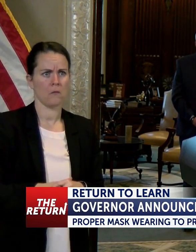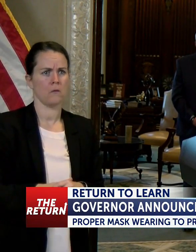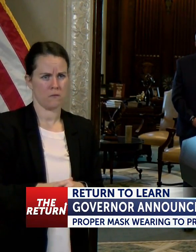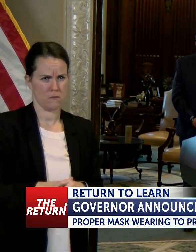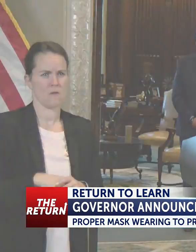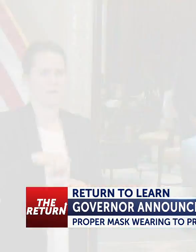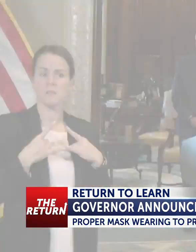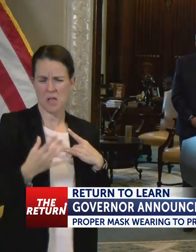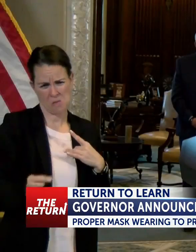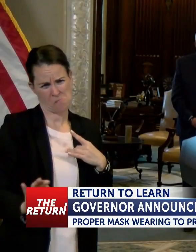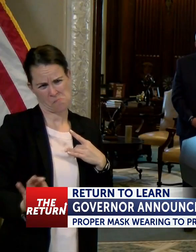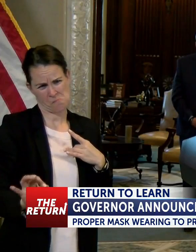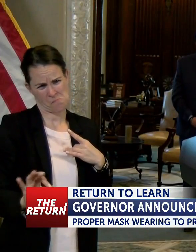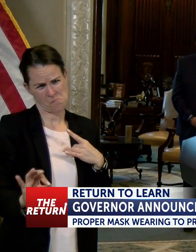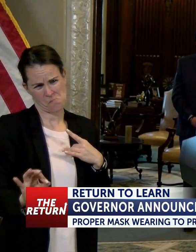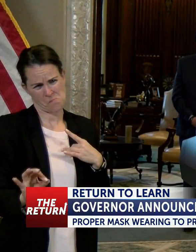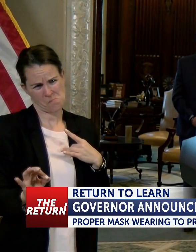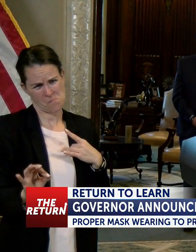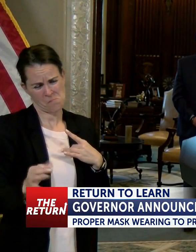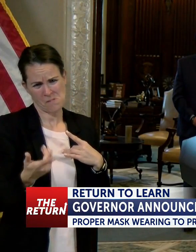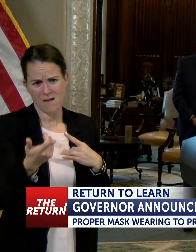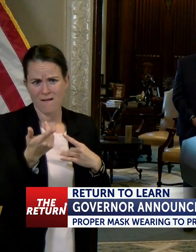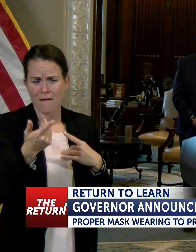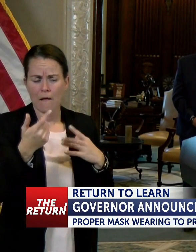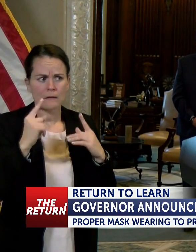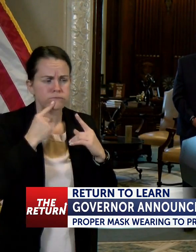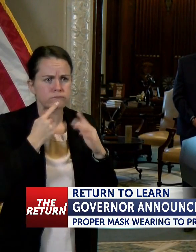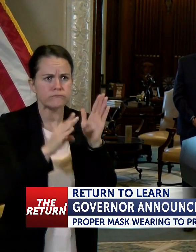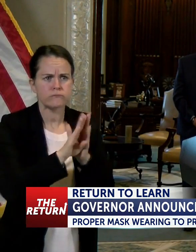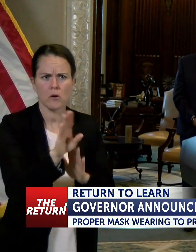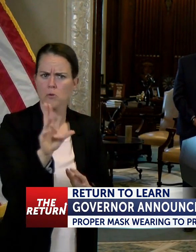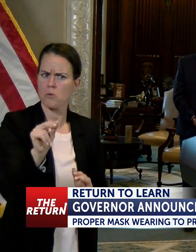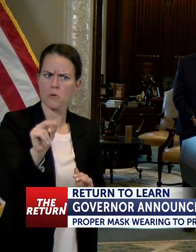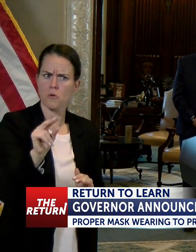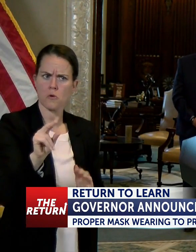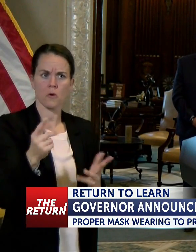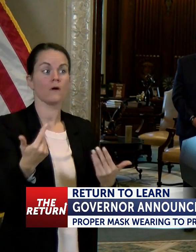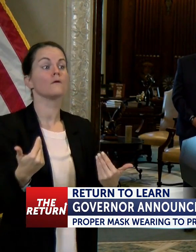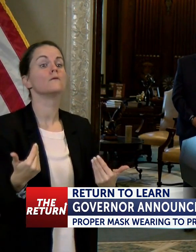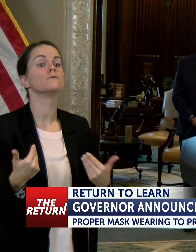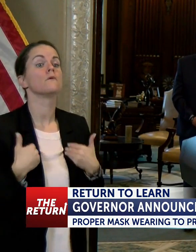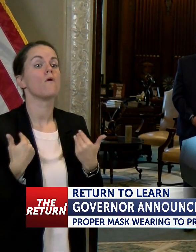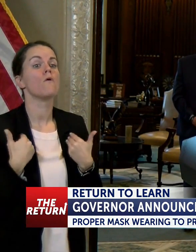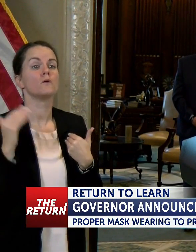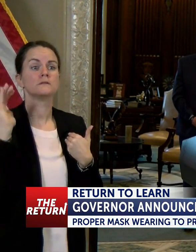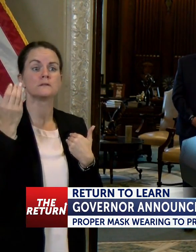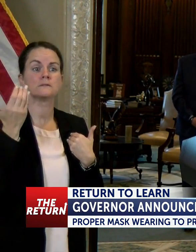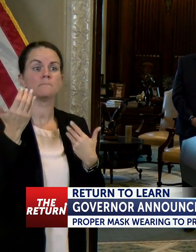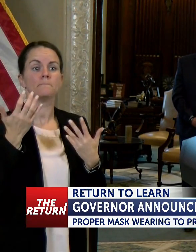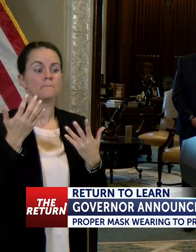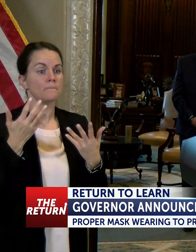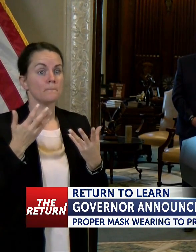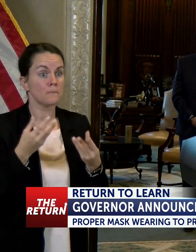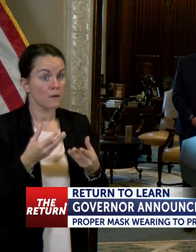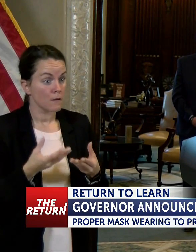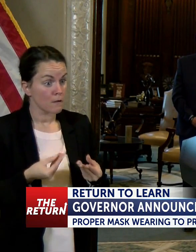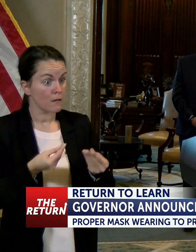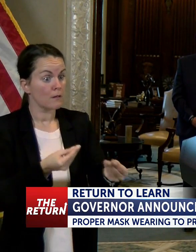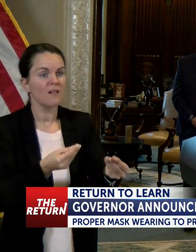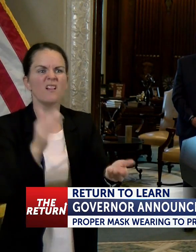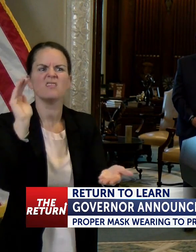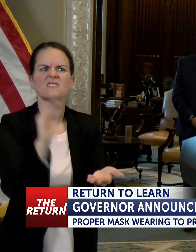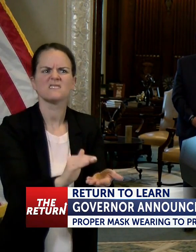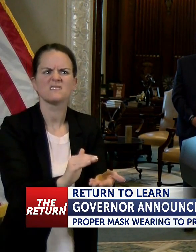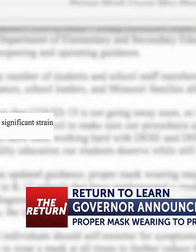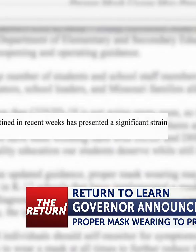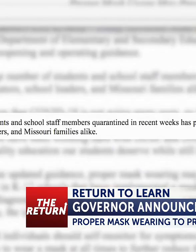like influenza. We've also learned that young children seem to transmit this infection less often than, let's say, adolescents